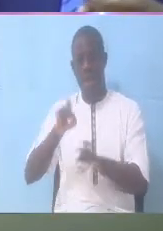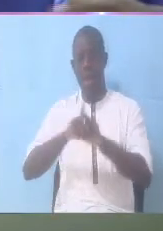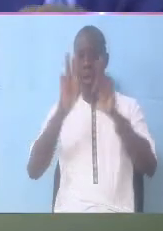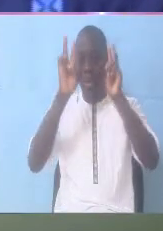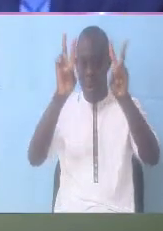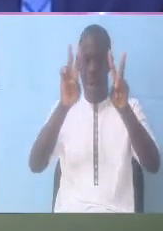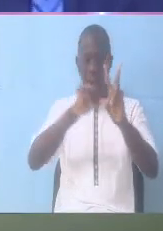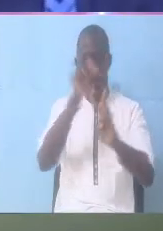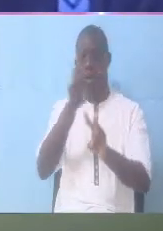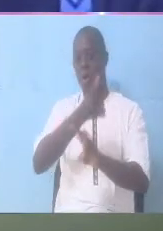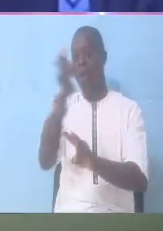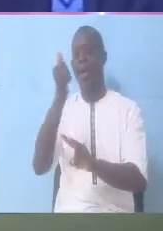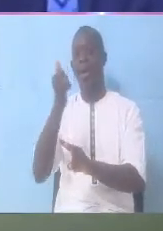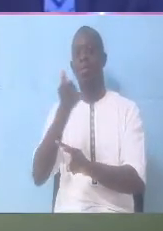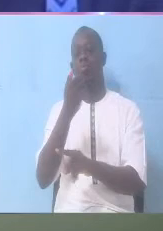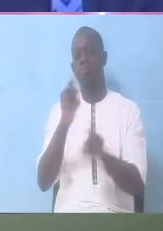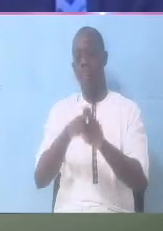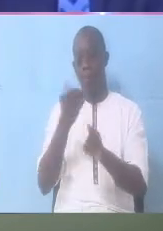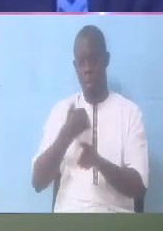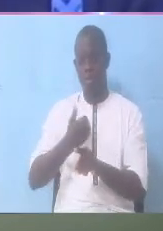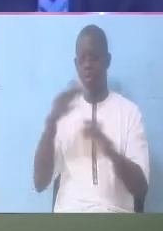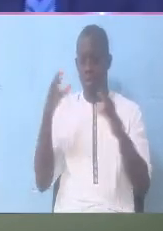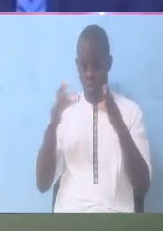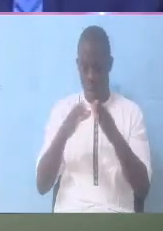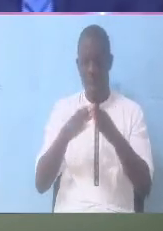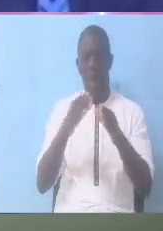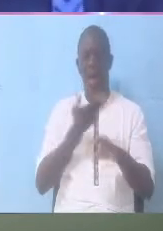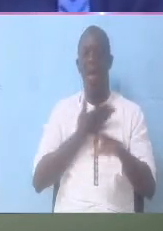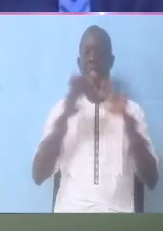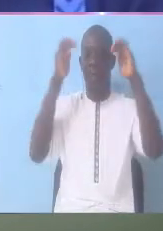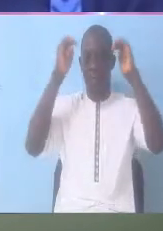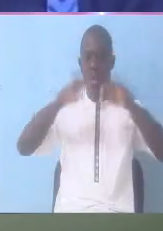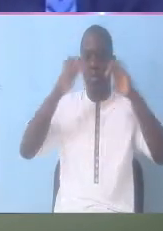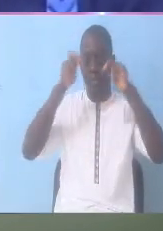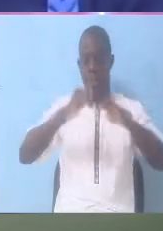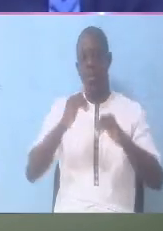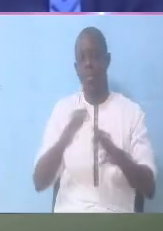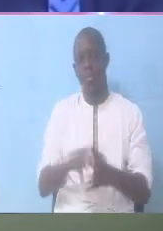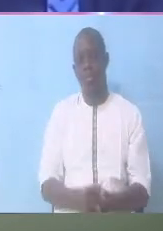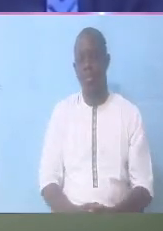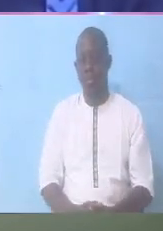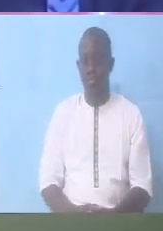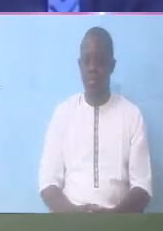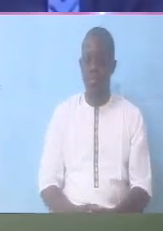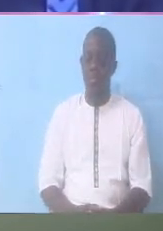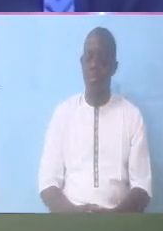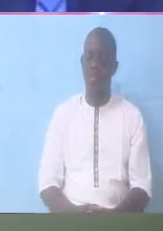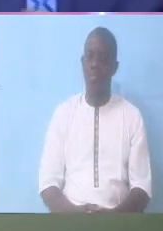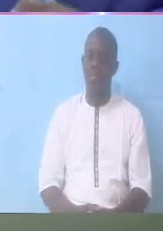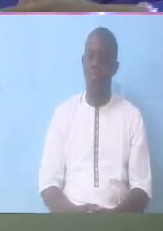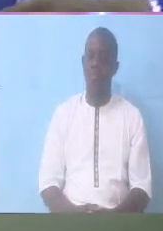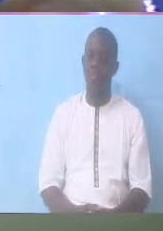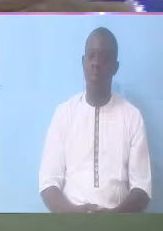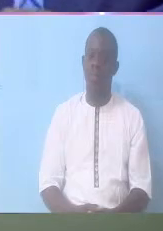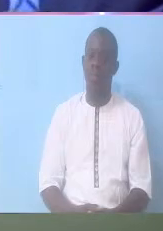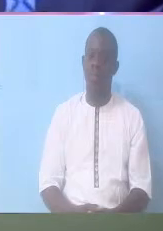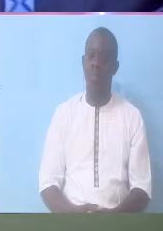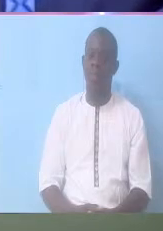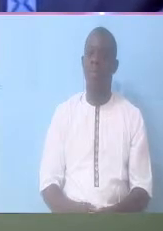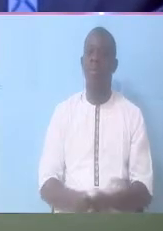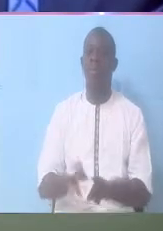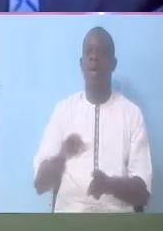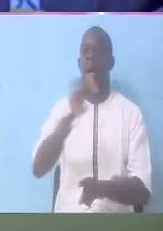Hari Sambu, correct? Yes, sir. Hari Sambu, Usman Sonko, and in